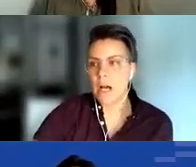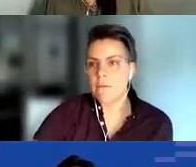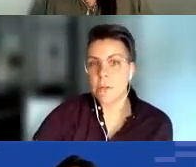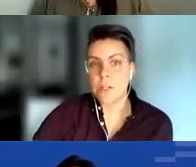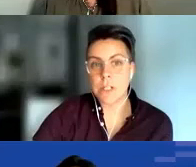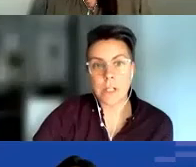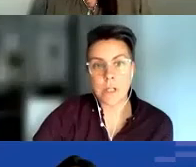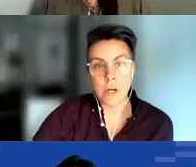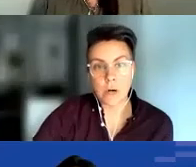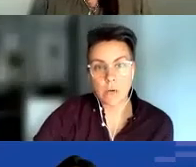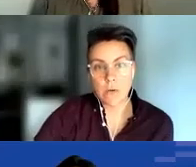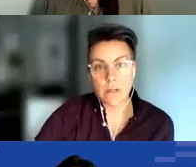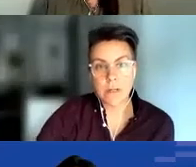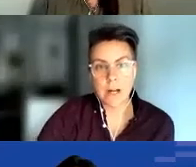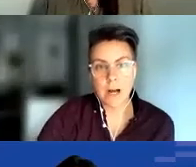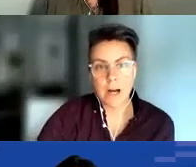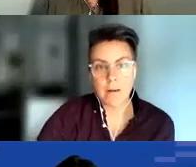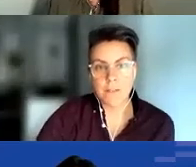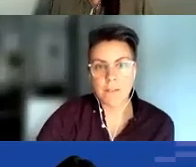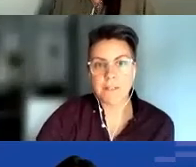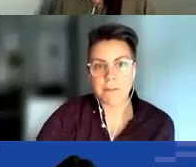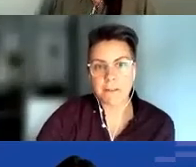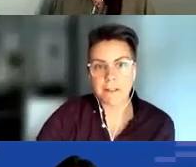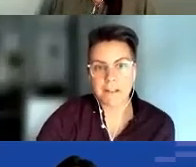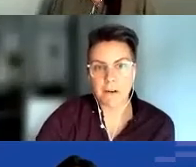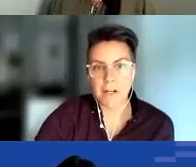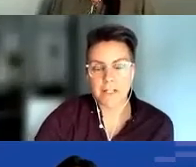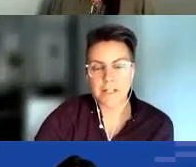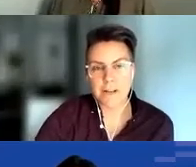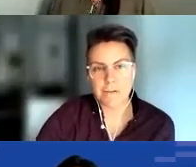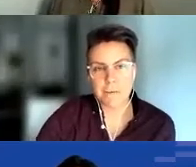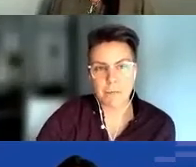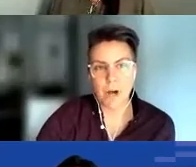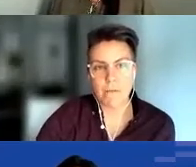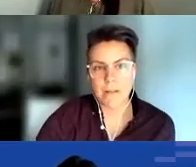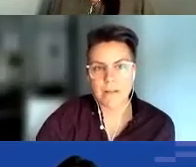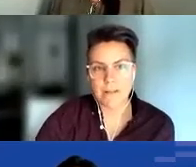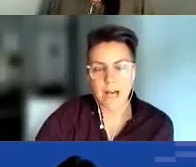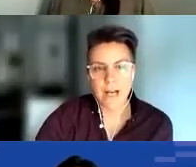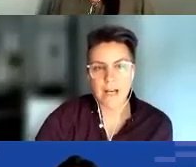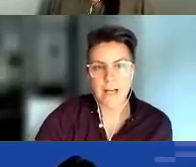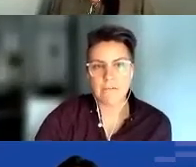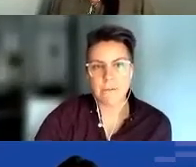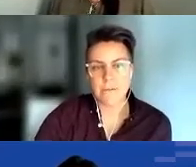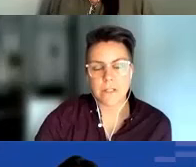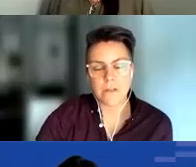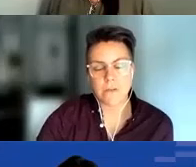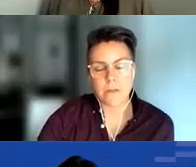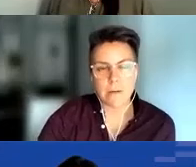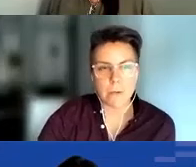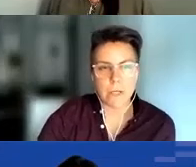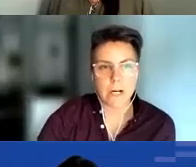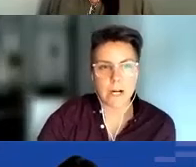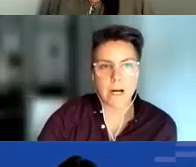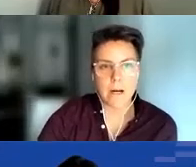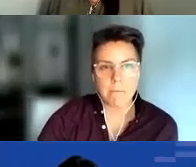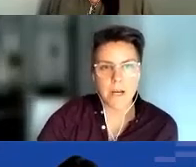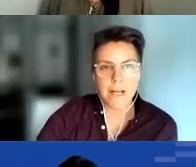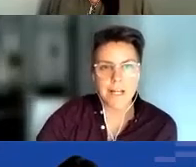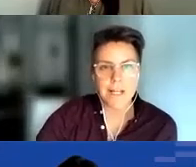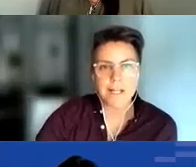So unfortunately, no. Specifically, not from the province of Newfoundland or